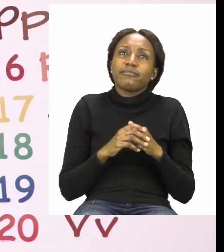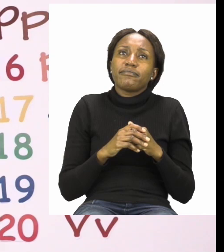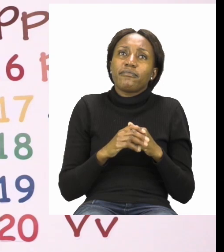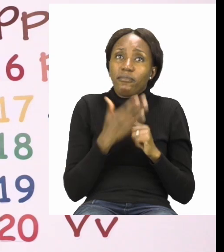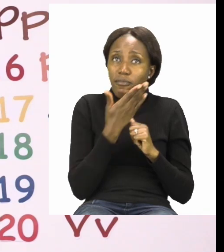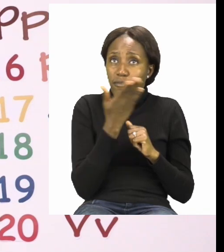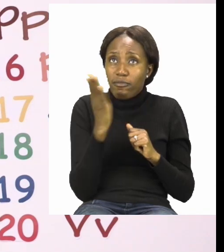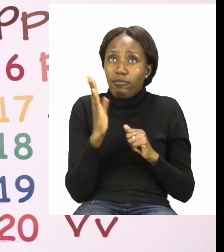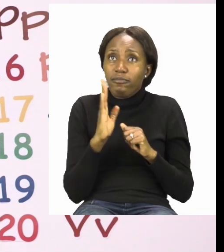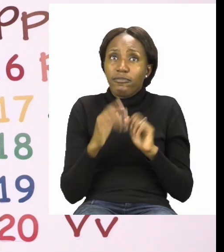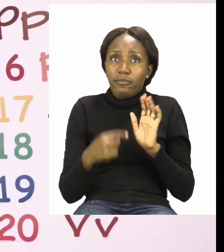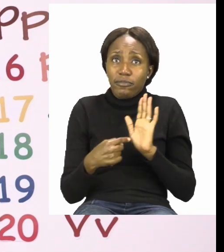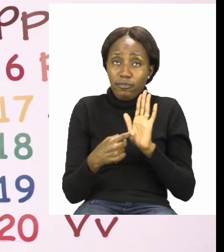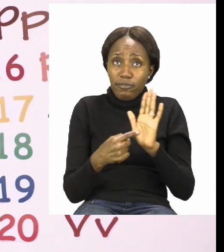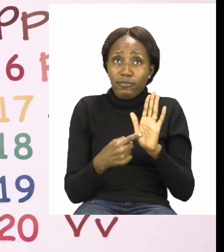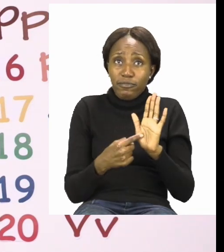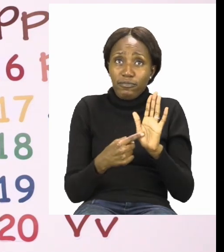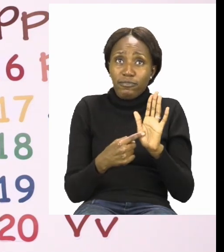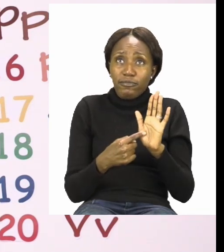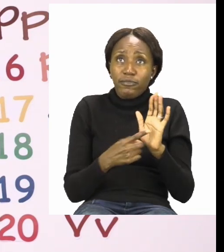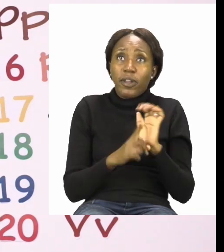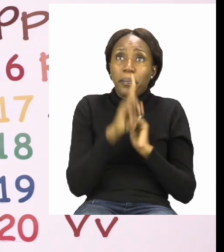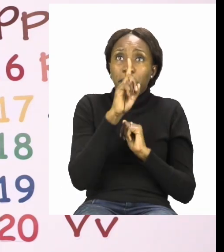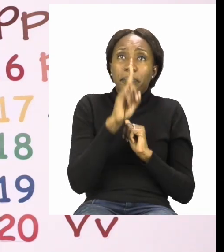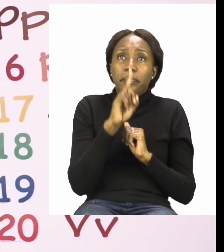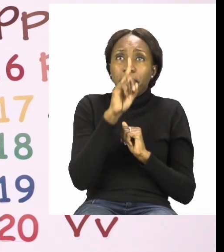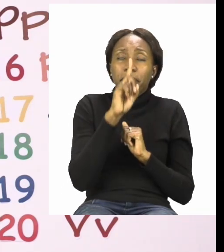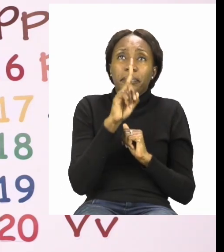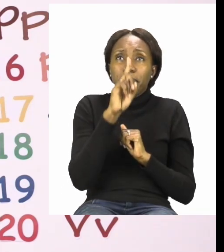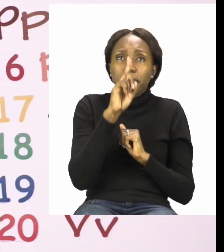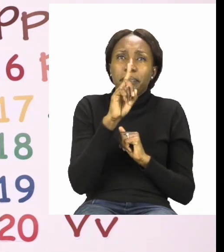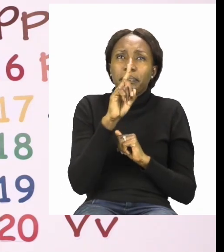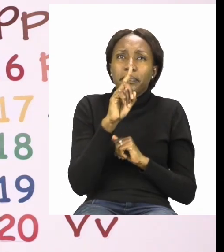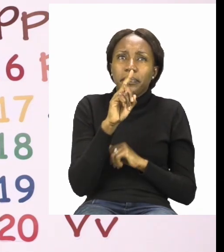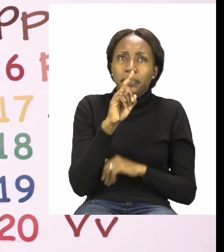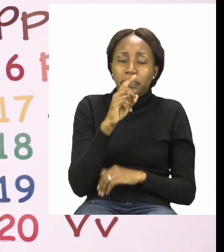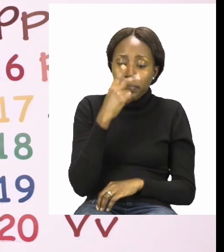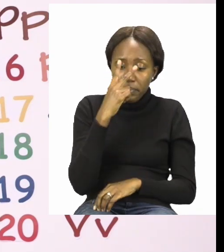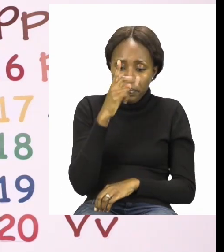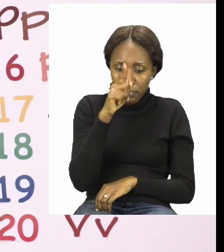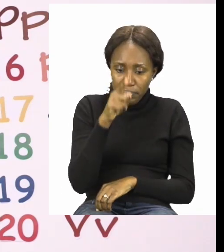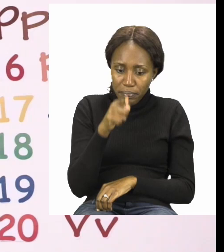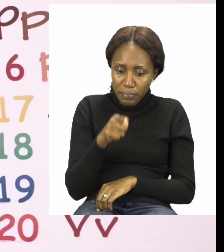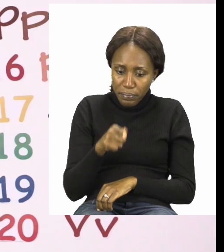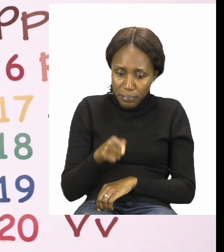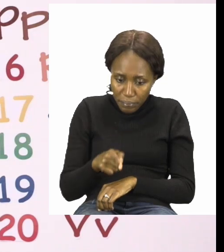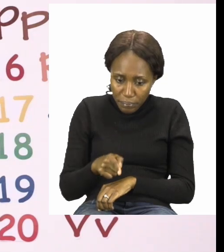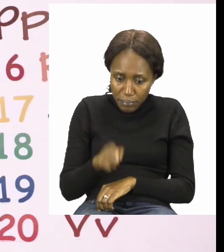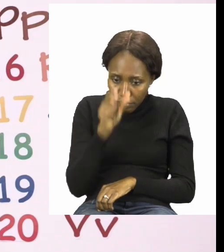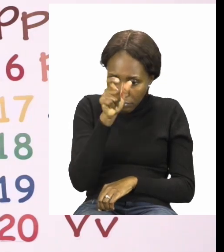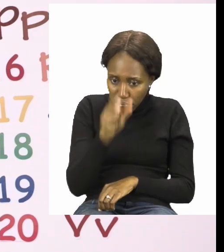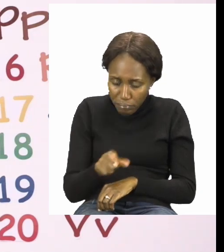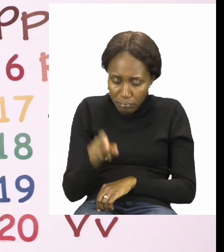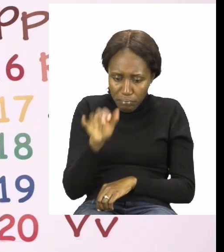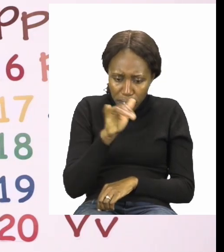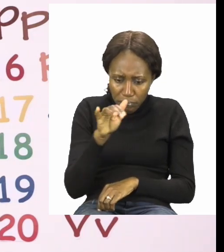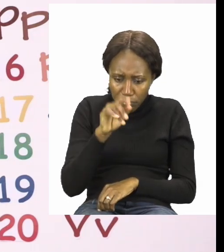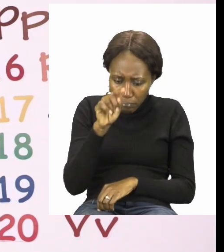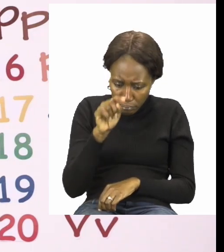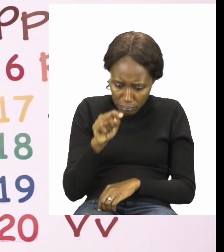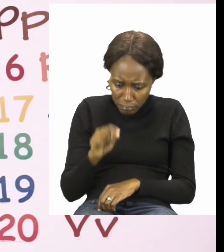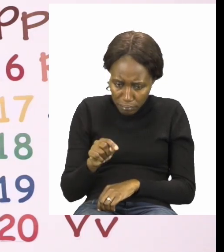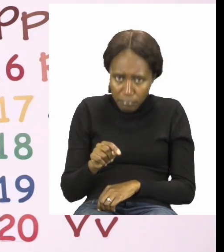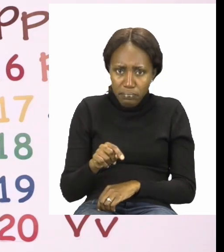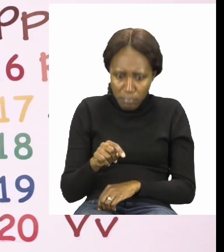that are pointing up. So if the arrow is pointing up, you know that you are looking